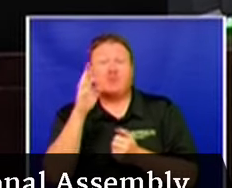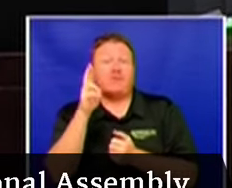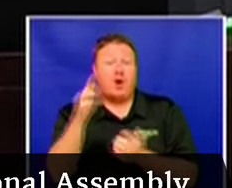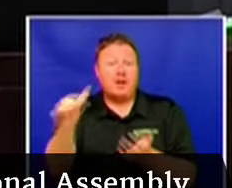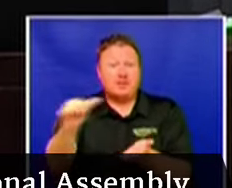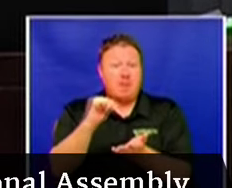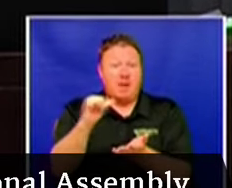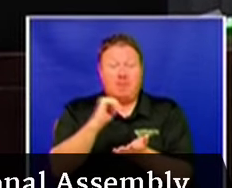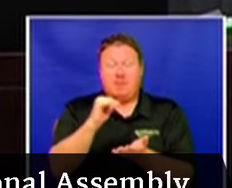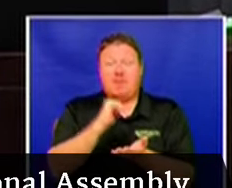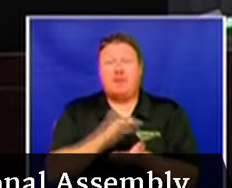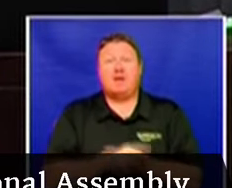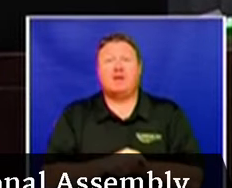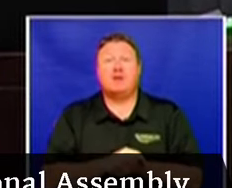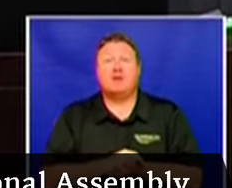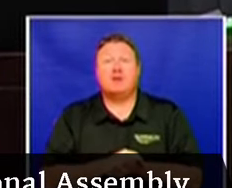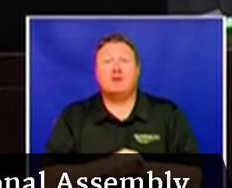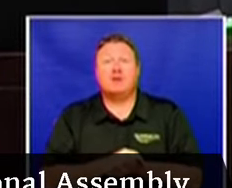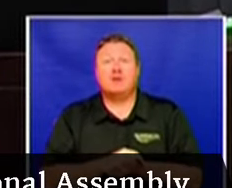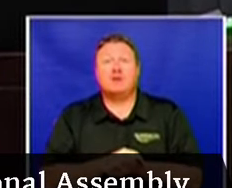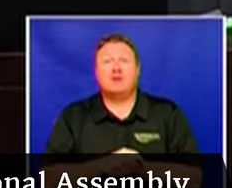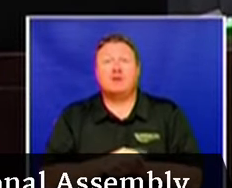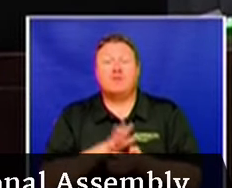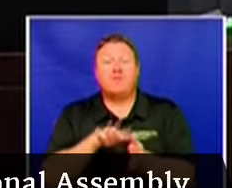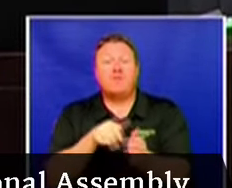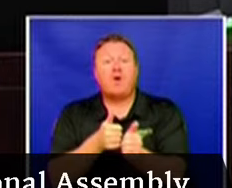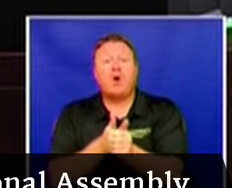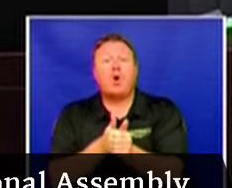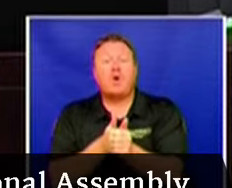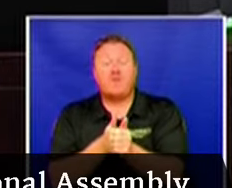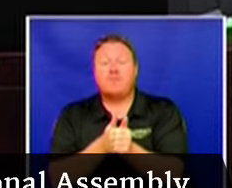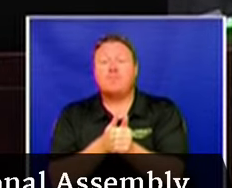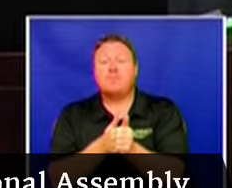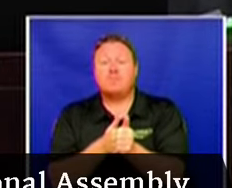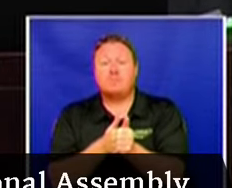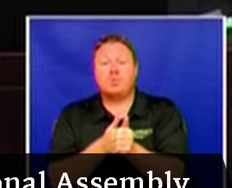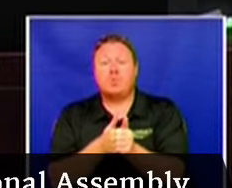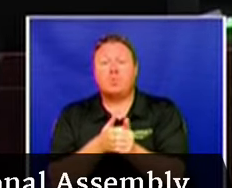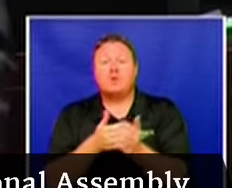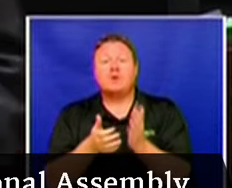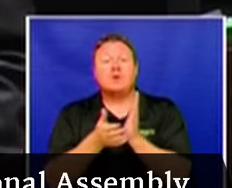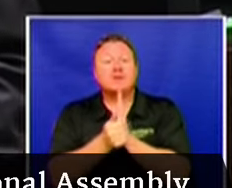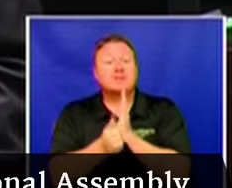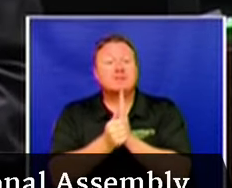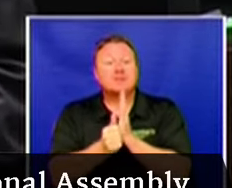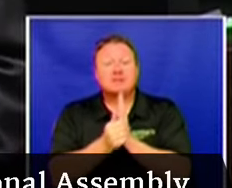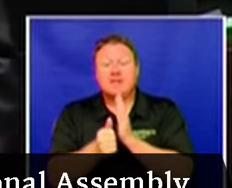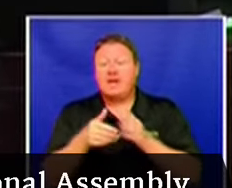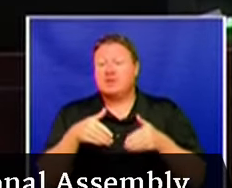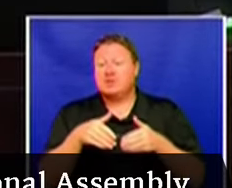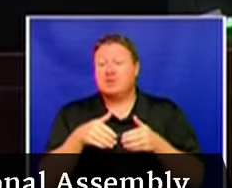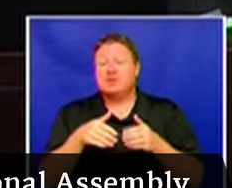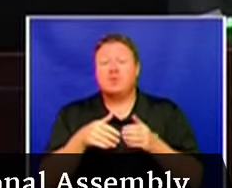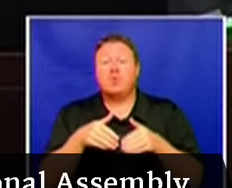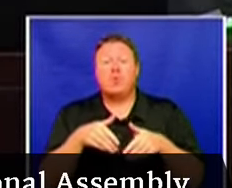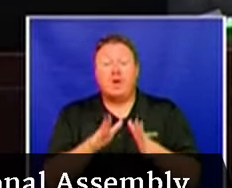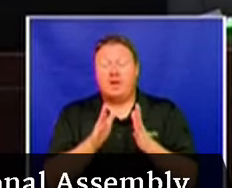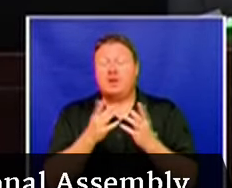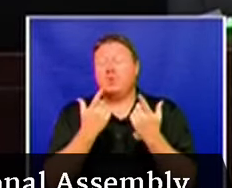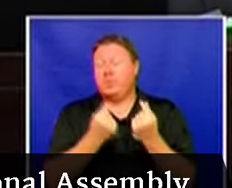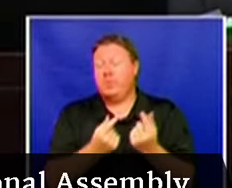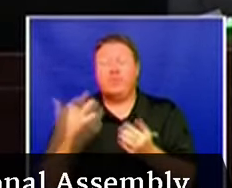follow-up or follow-through from a tax point of view has also been taking place, and